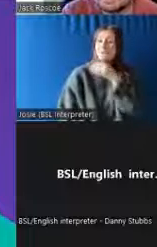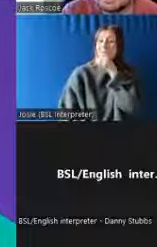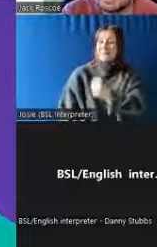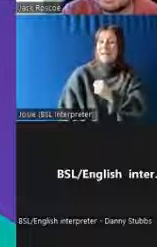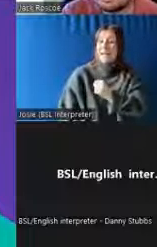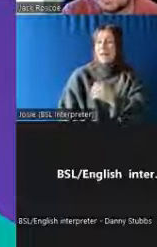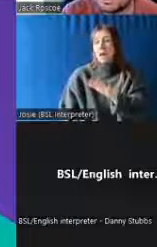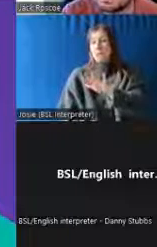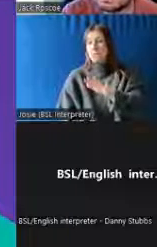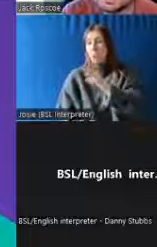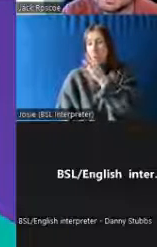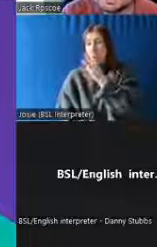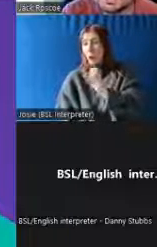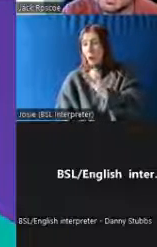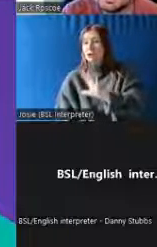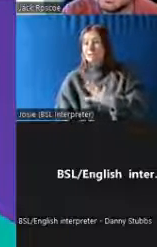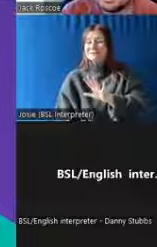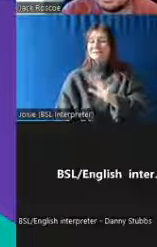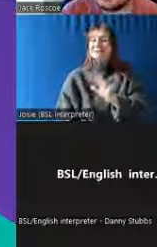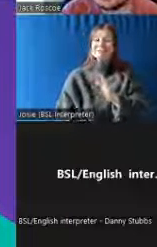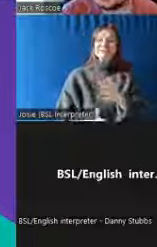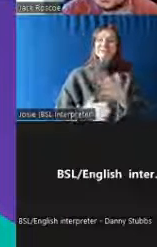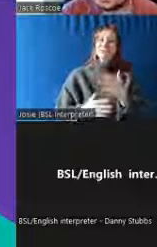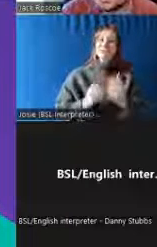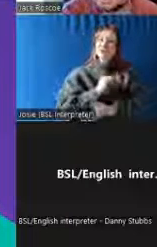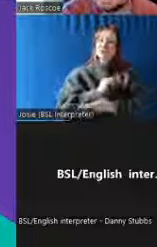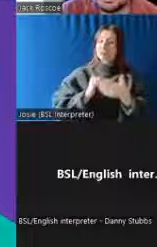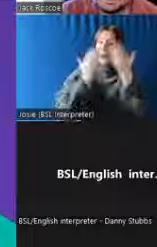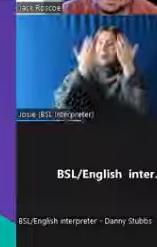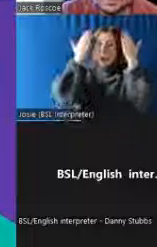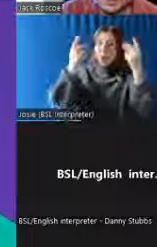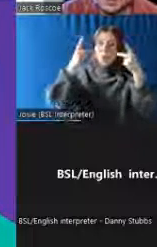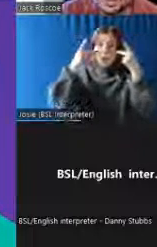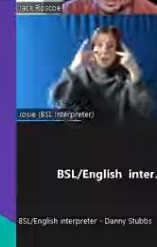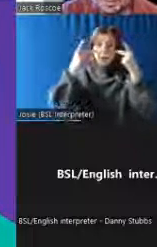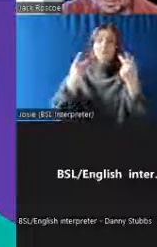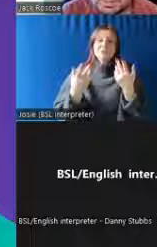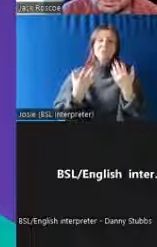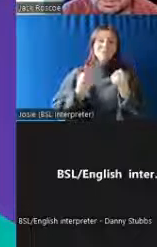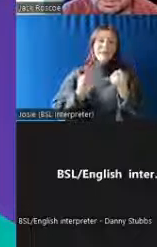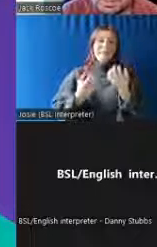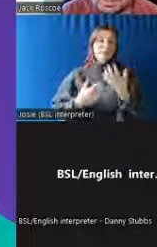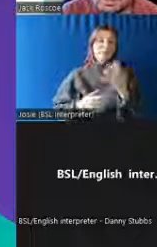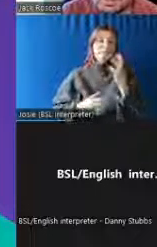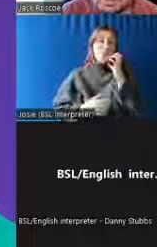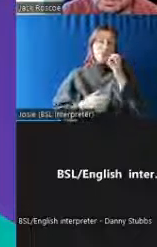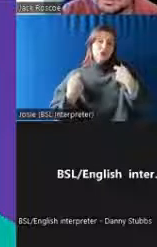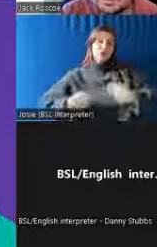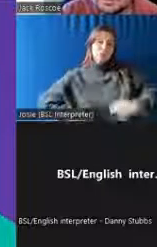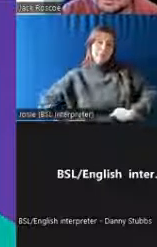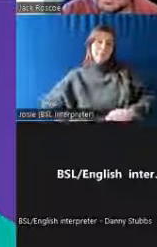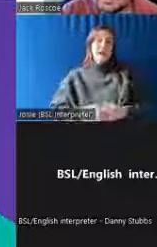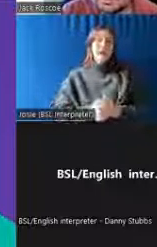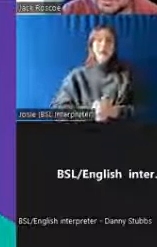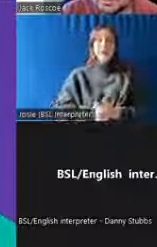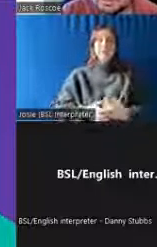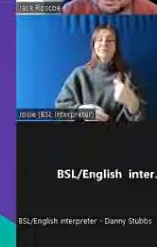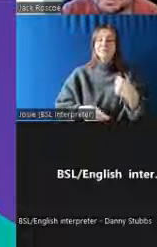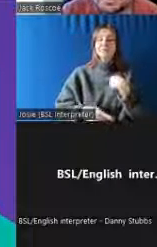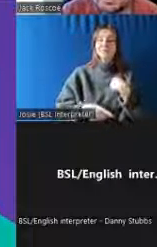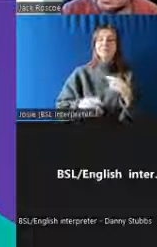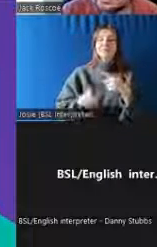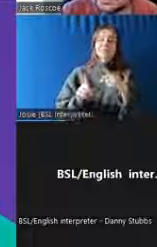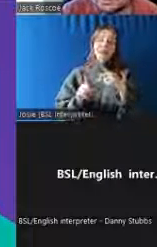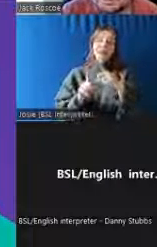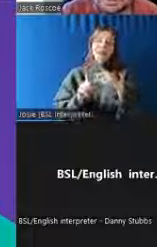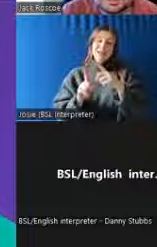30s. I've got brown hair and glasses, and I'm wearing a sort of orange jumper. So I'm the audience data collection and evaluation tech champion